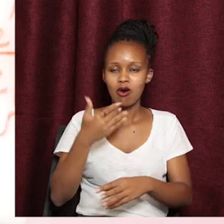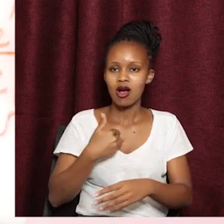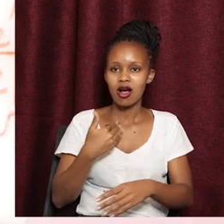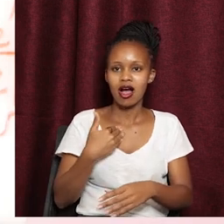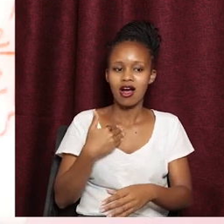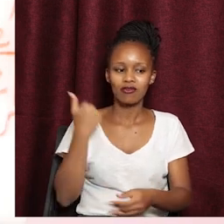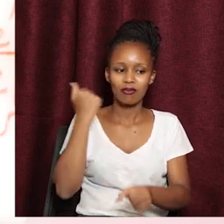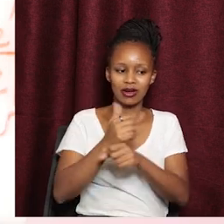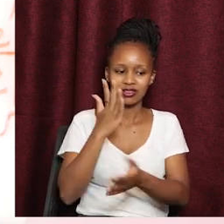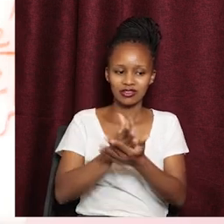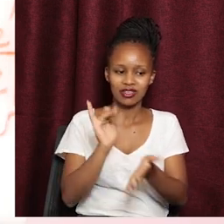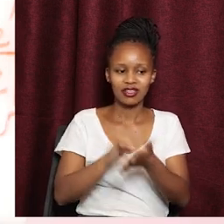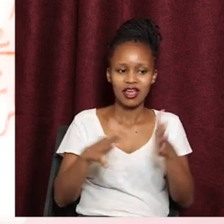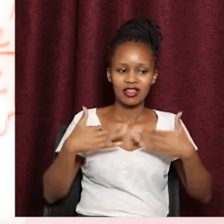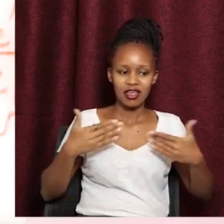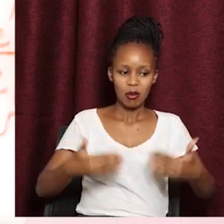their bodies.